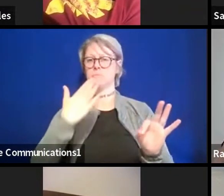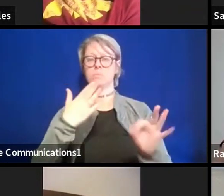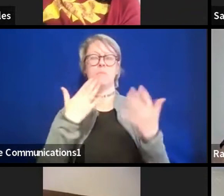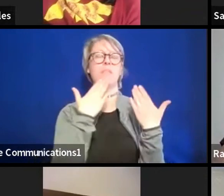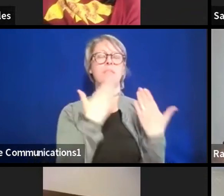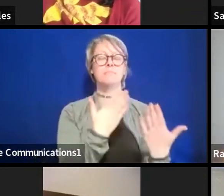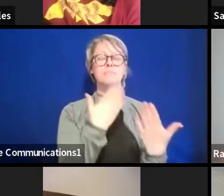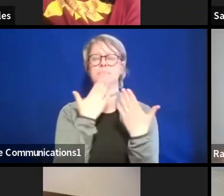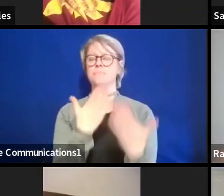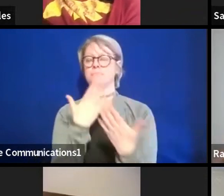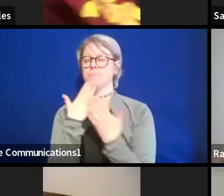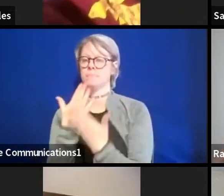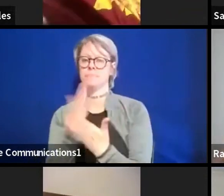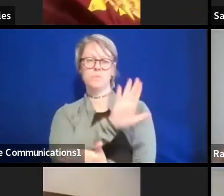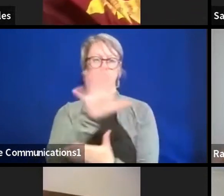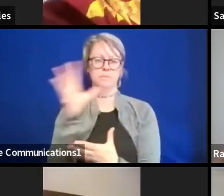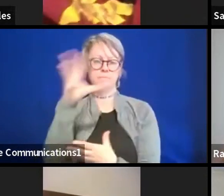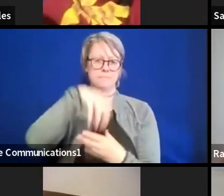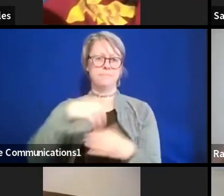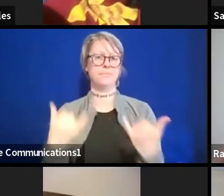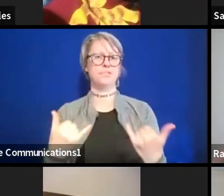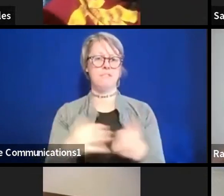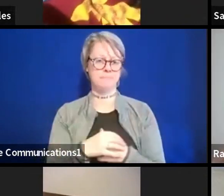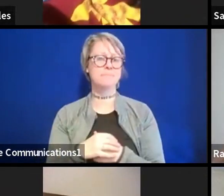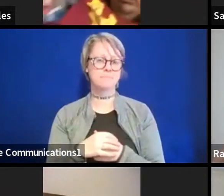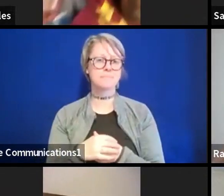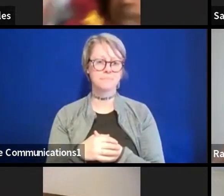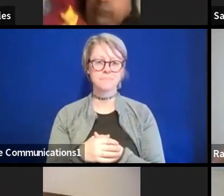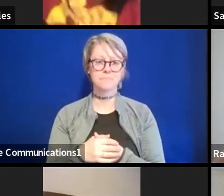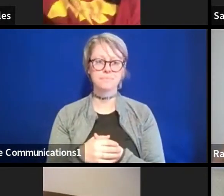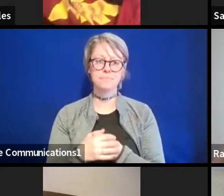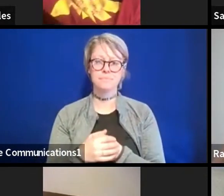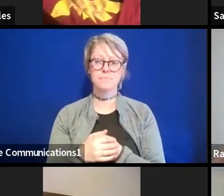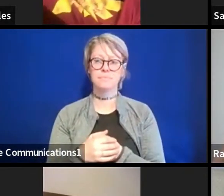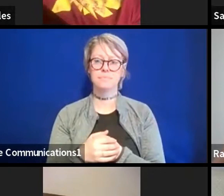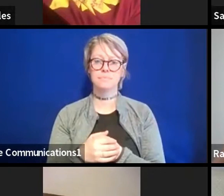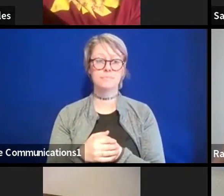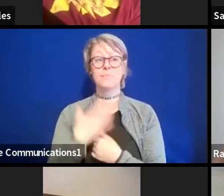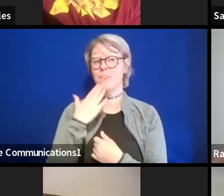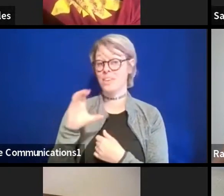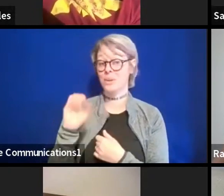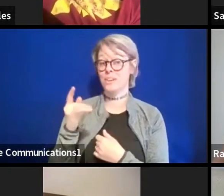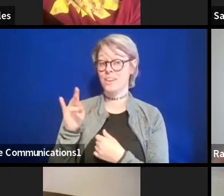thank you for doing that again today to this group. And thank you, Catherine.